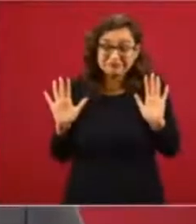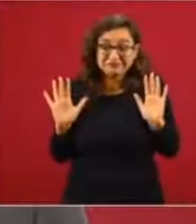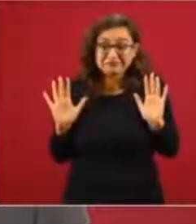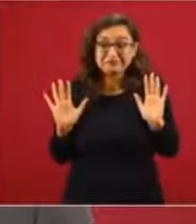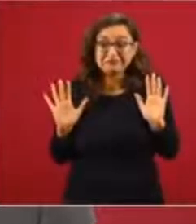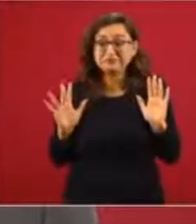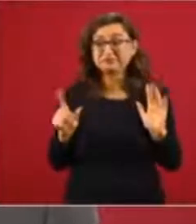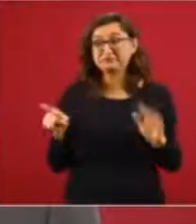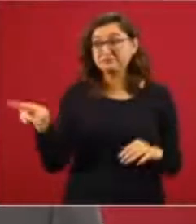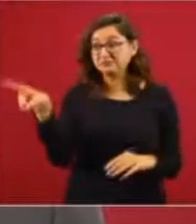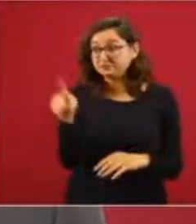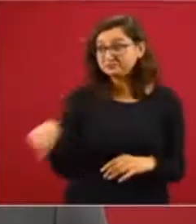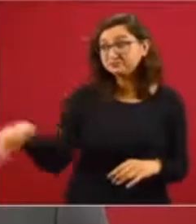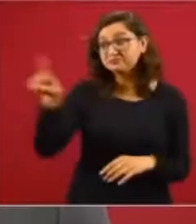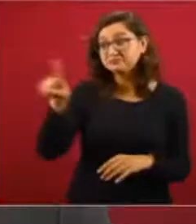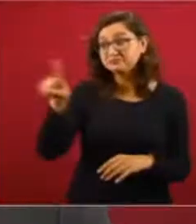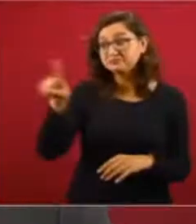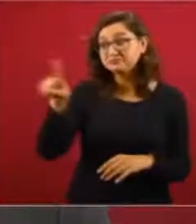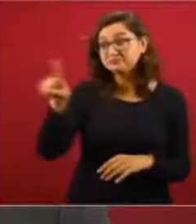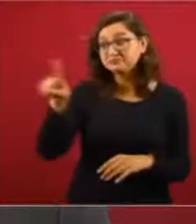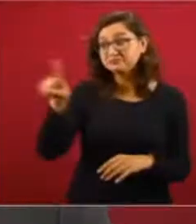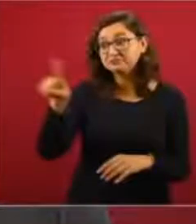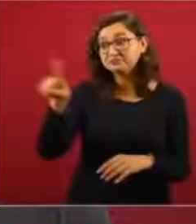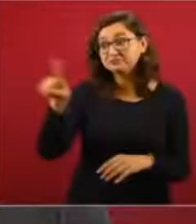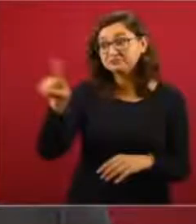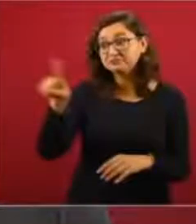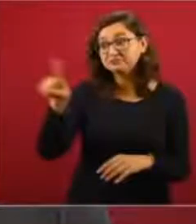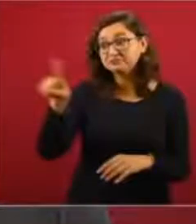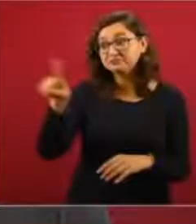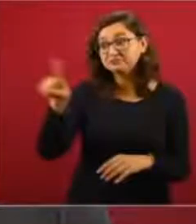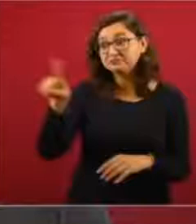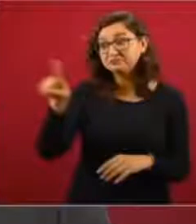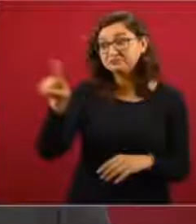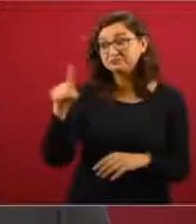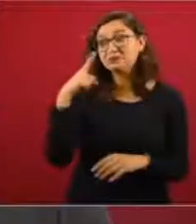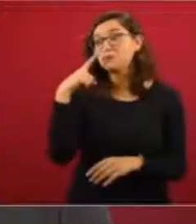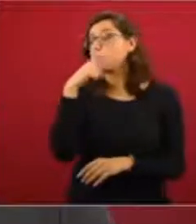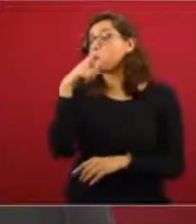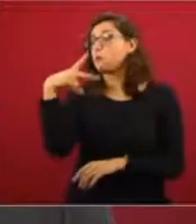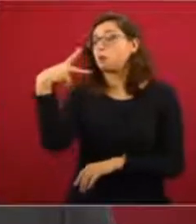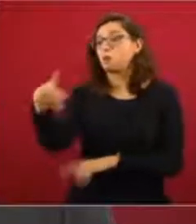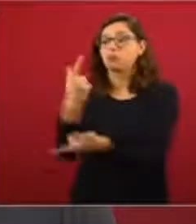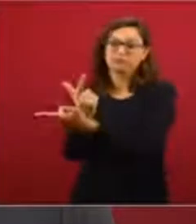Lo tienen que hacer con libertad. They must do it with liberty.